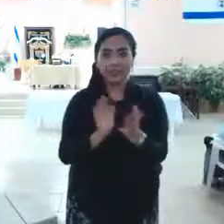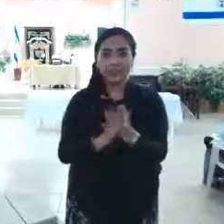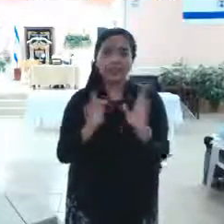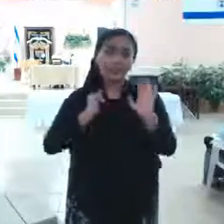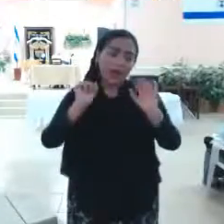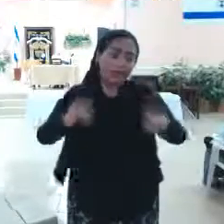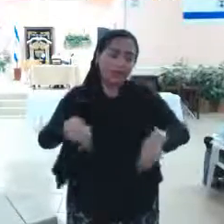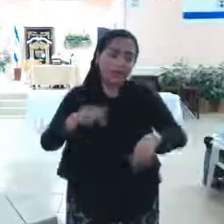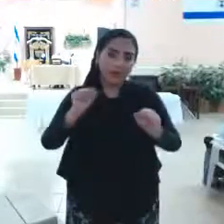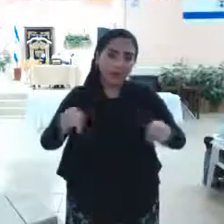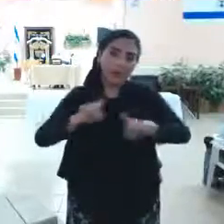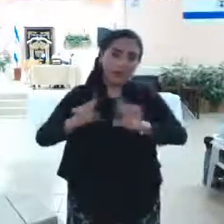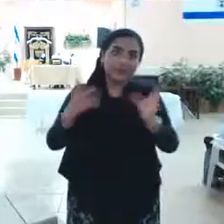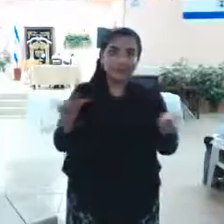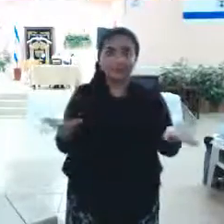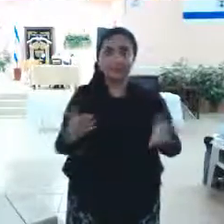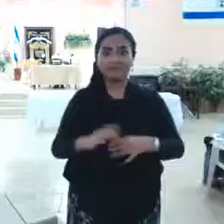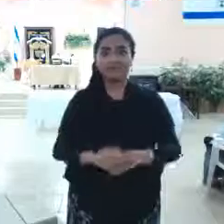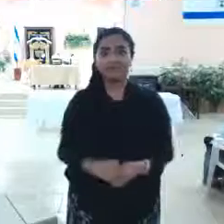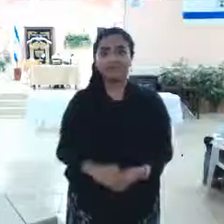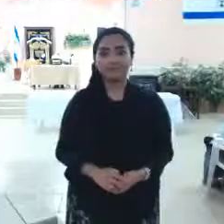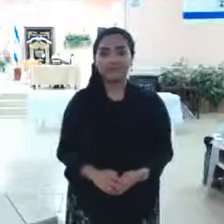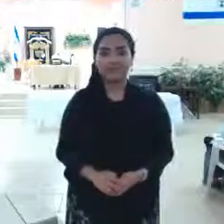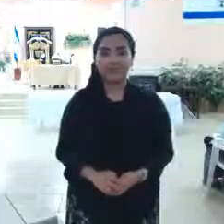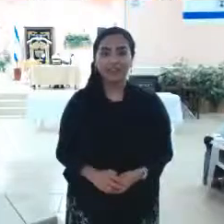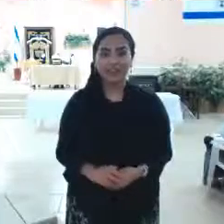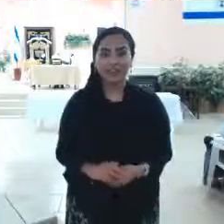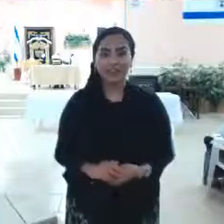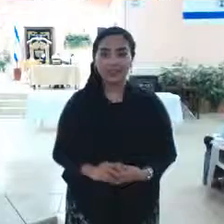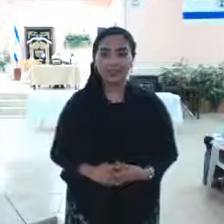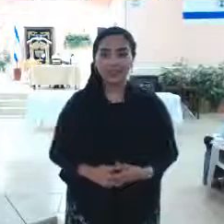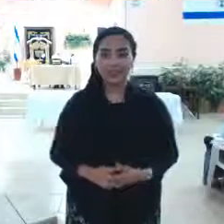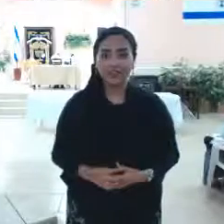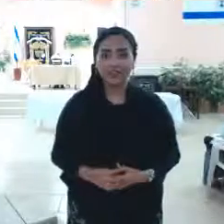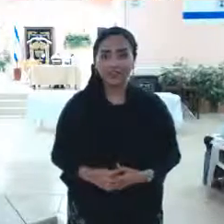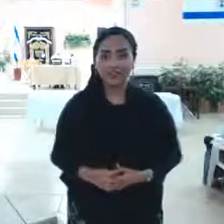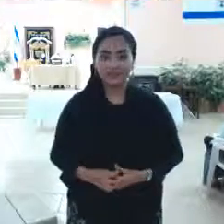yes, it is possible, but